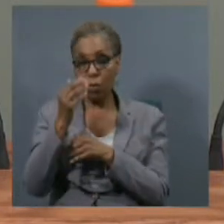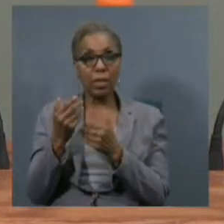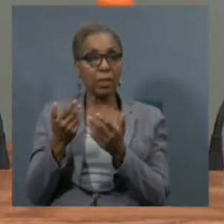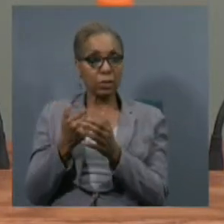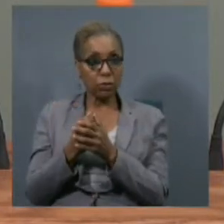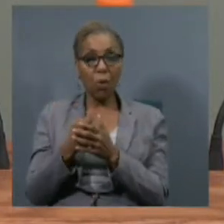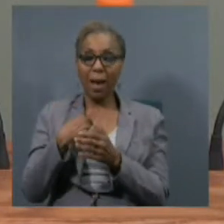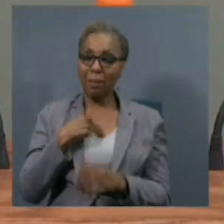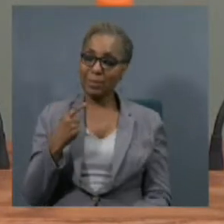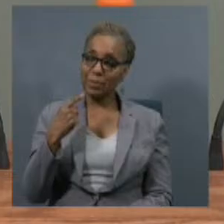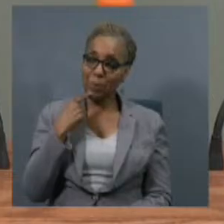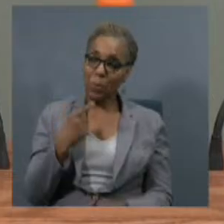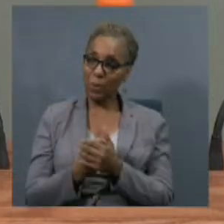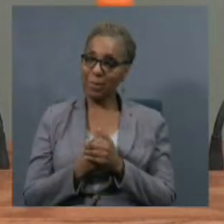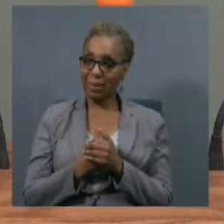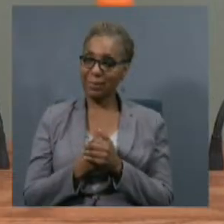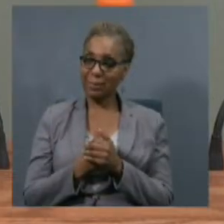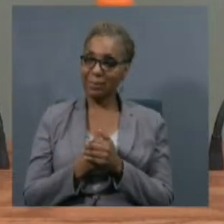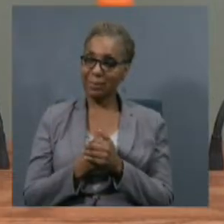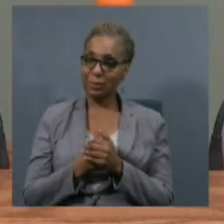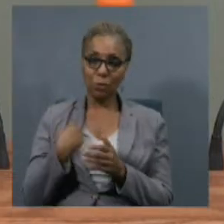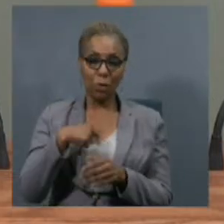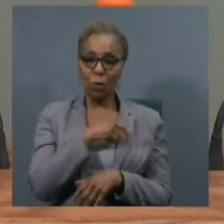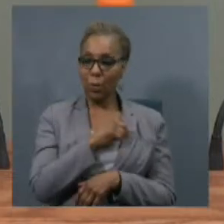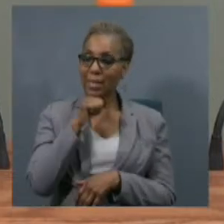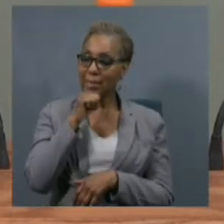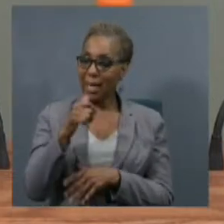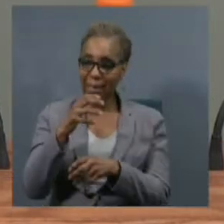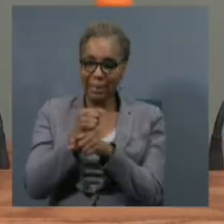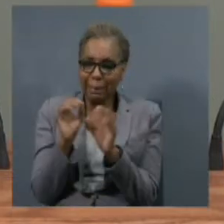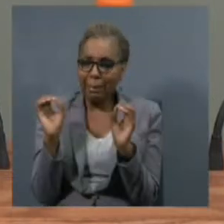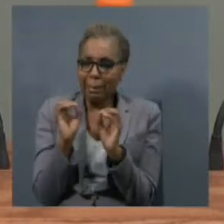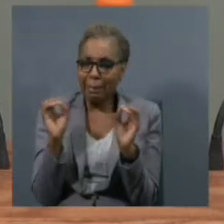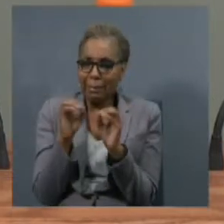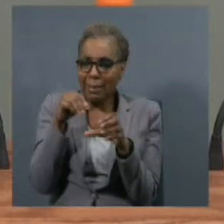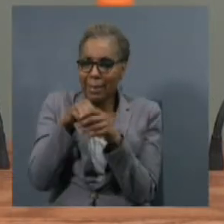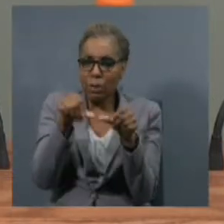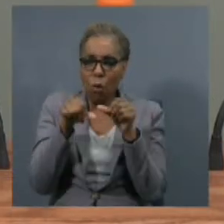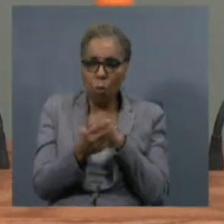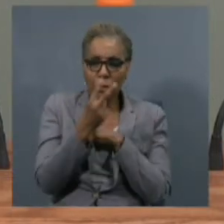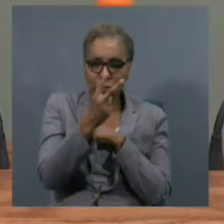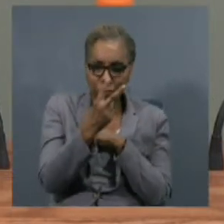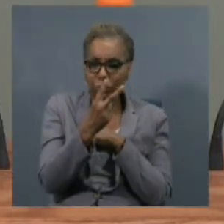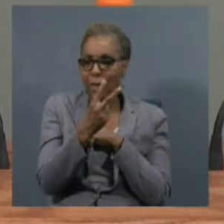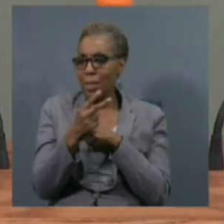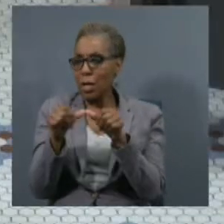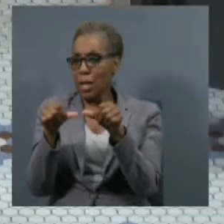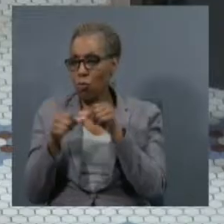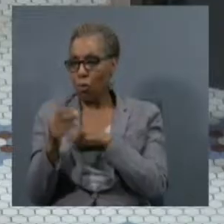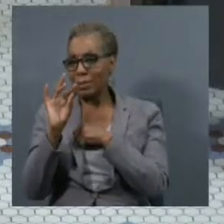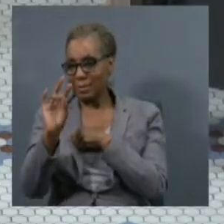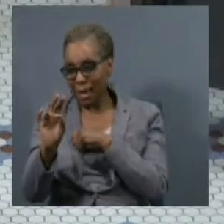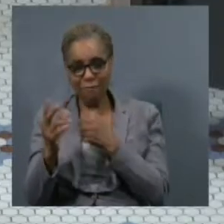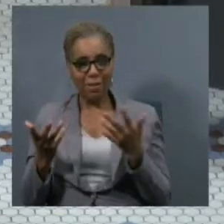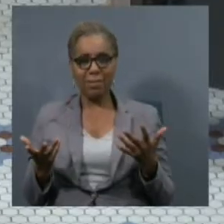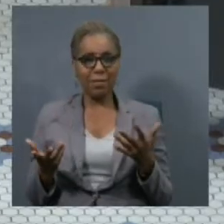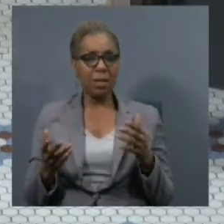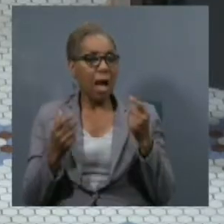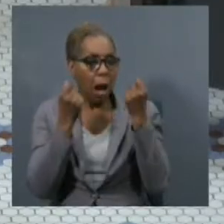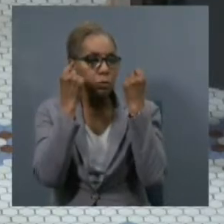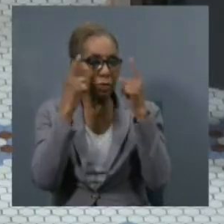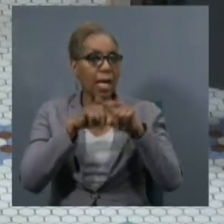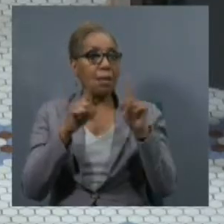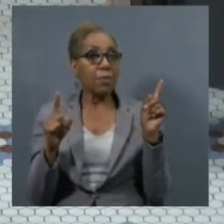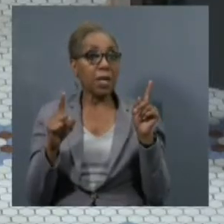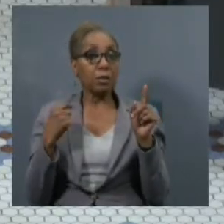I'm very disappointed that we're not getting anything in Ward 2 or Ward 7. I understand. But